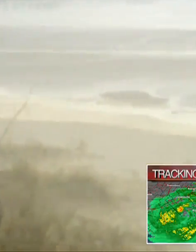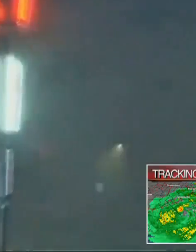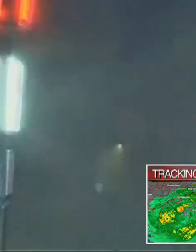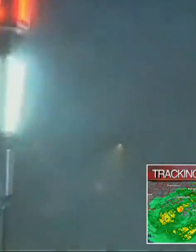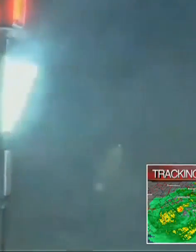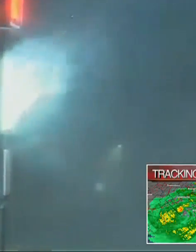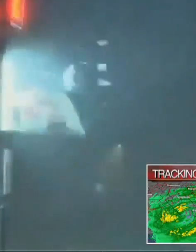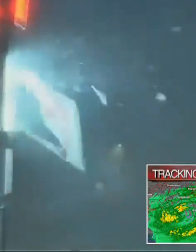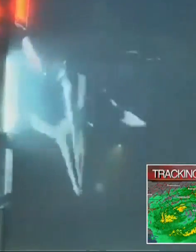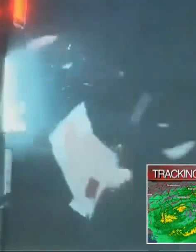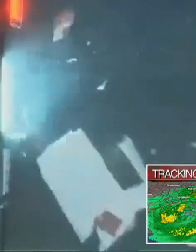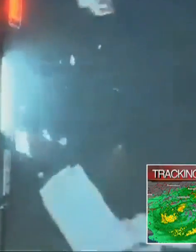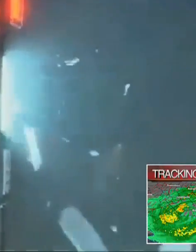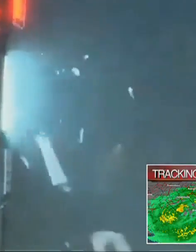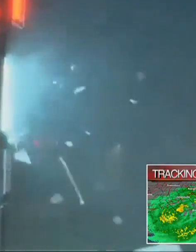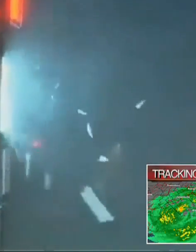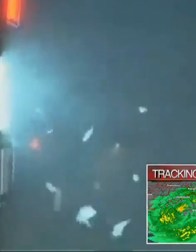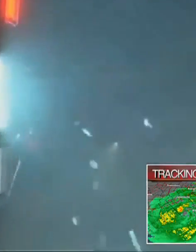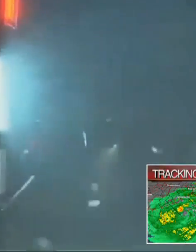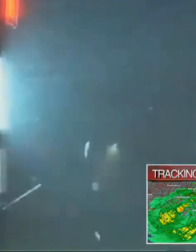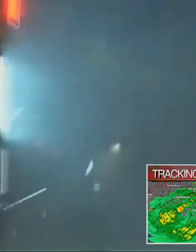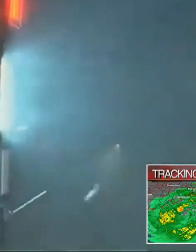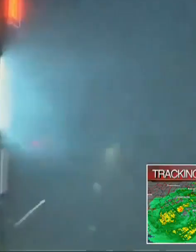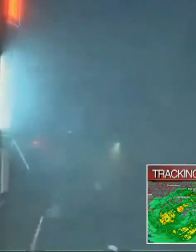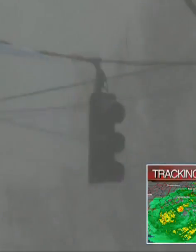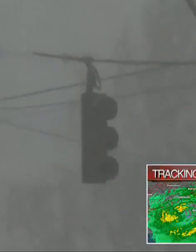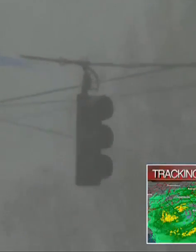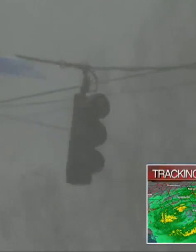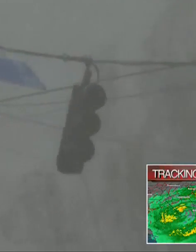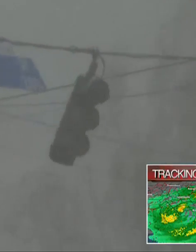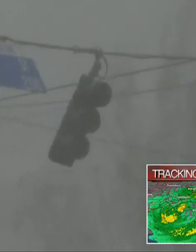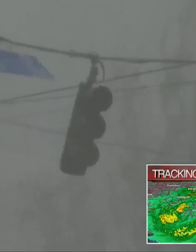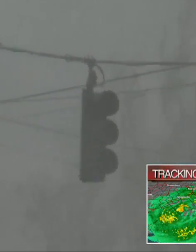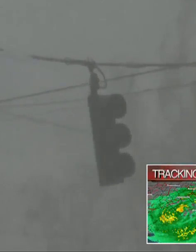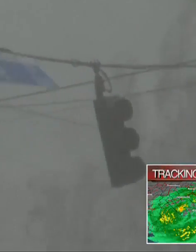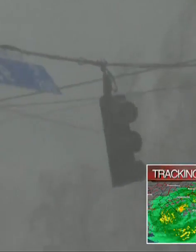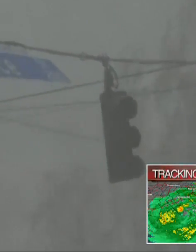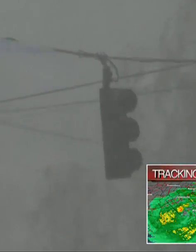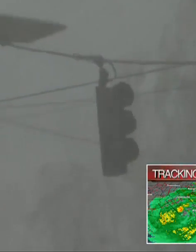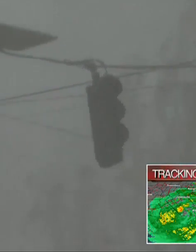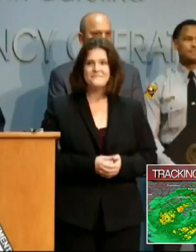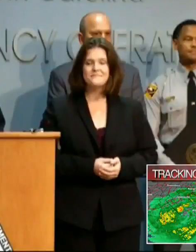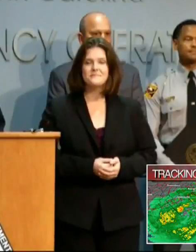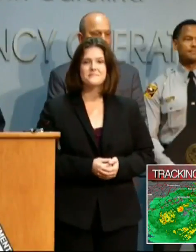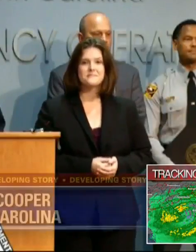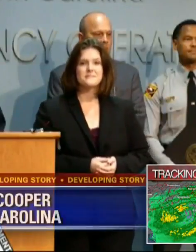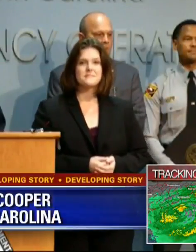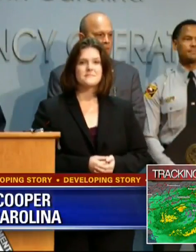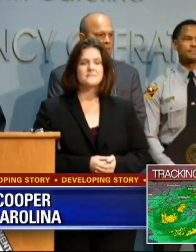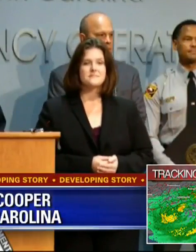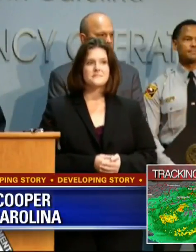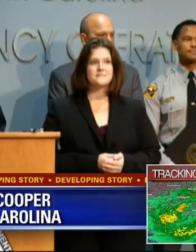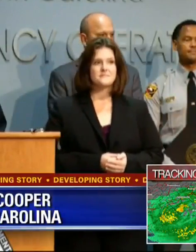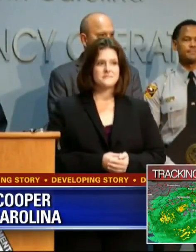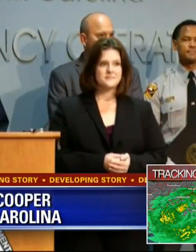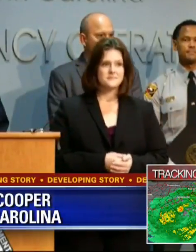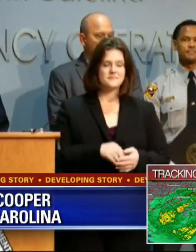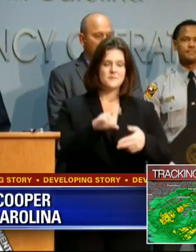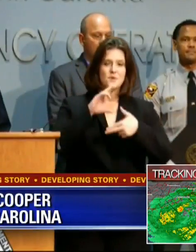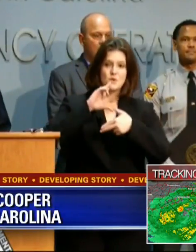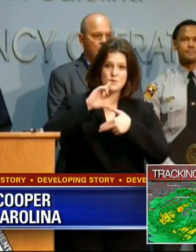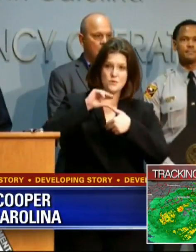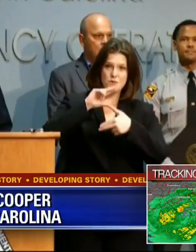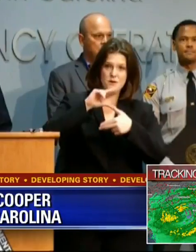surges. The storm continues to move extremely slowly, guaranteeing days of downpours. Hurricane Florence is